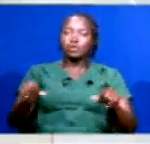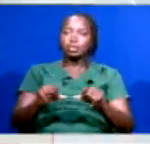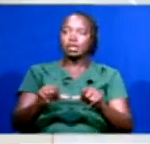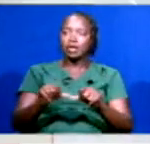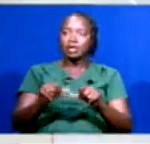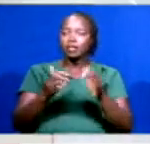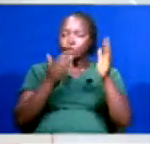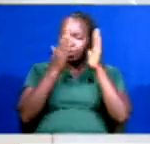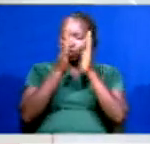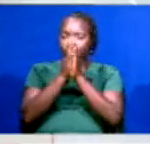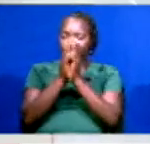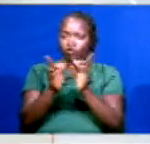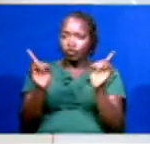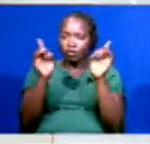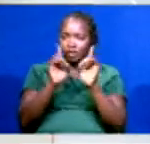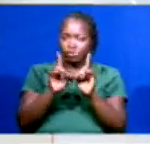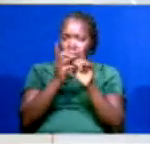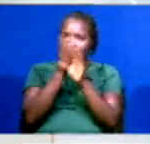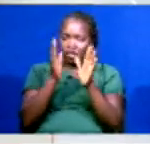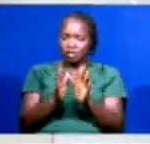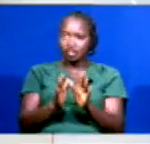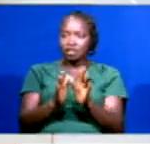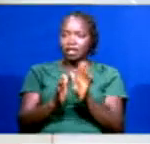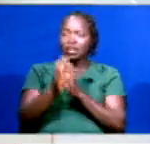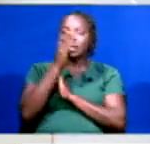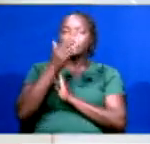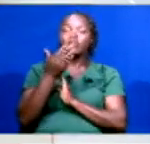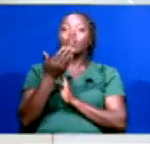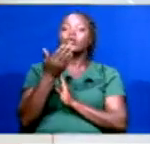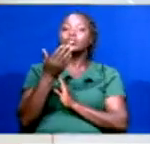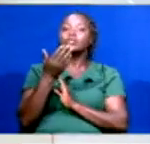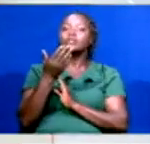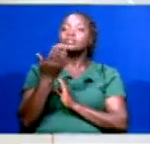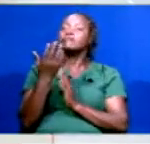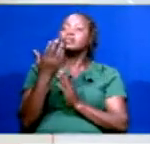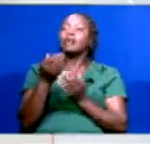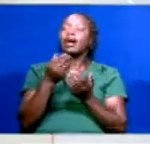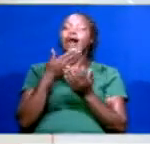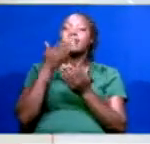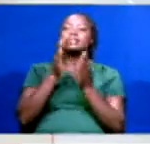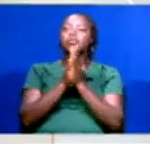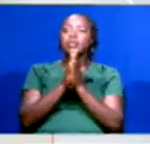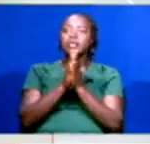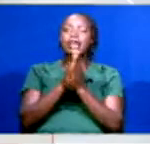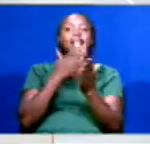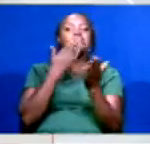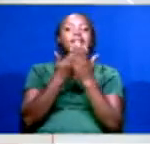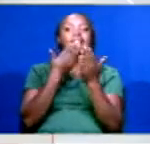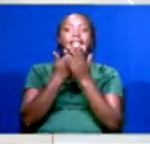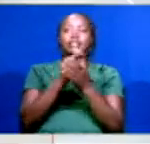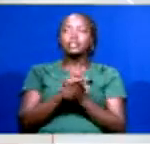you prayed for us with these Christians. Na Mungu akatuonekania tukapata ushindi. Nataka kusema